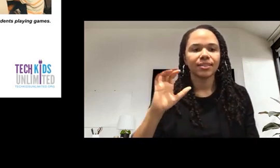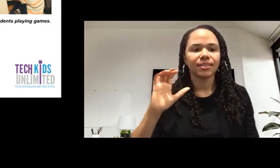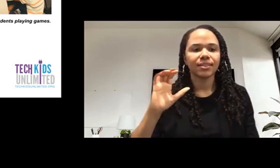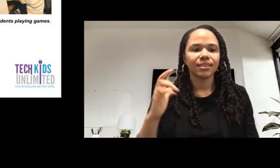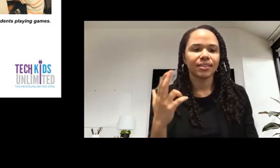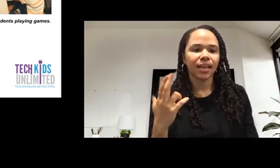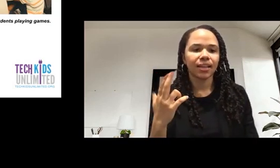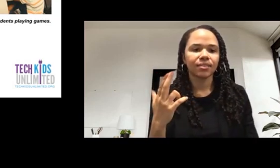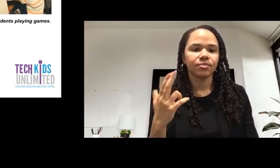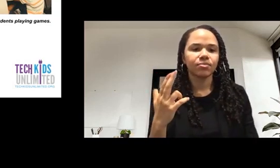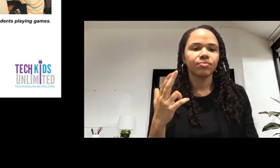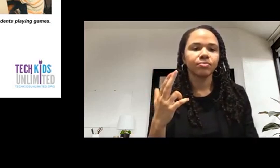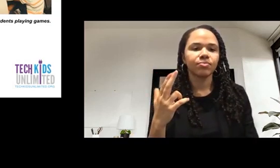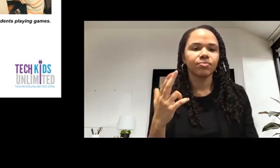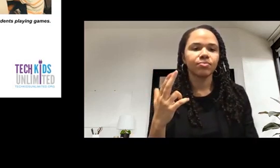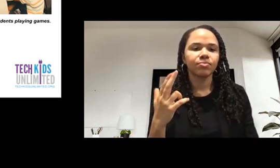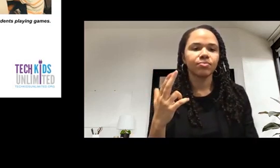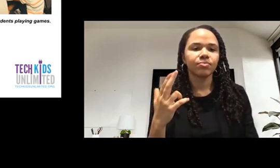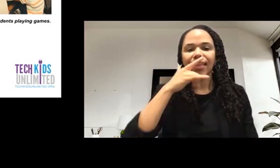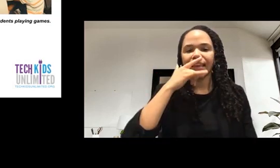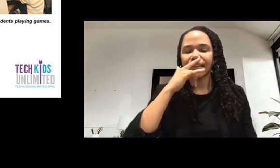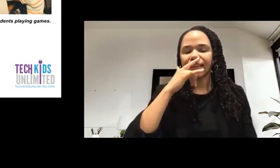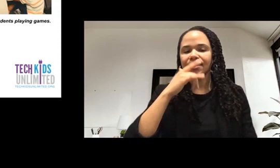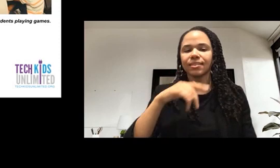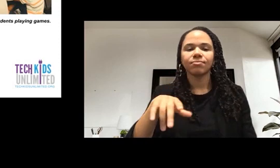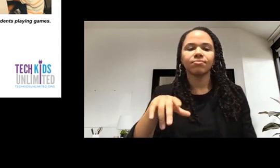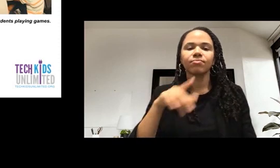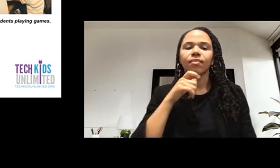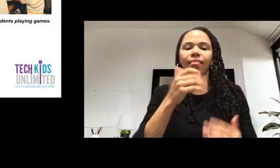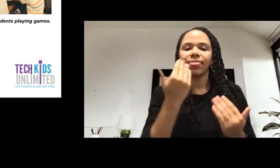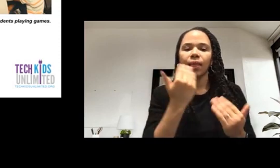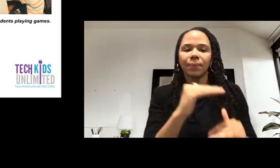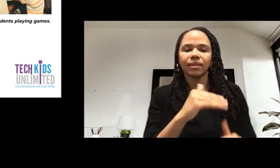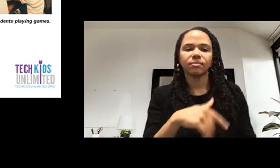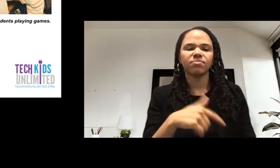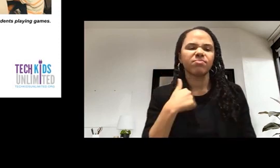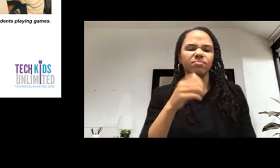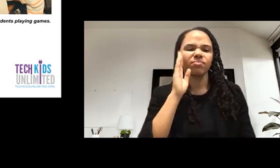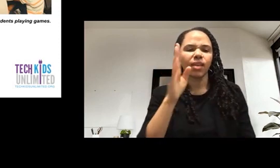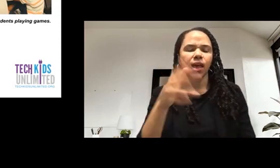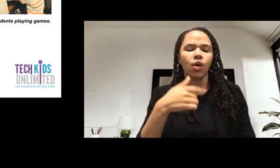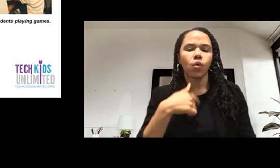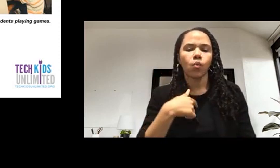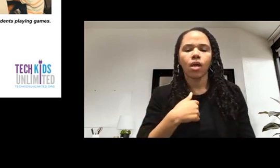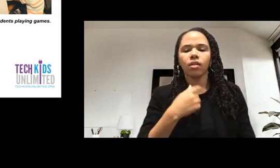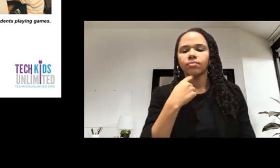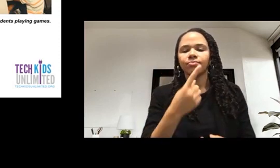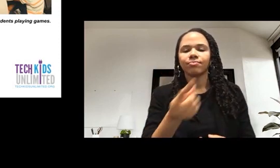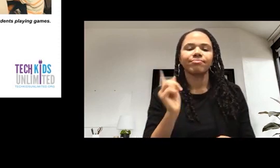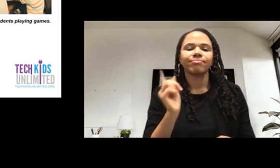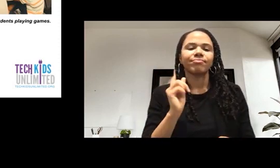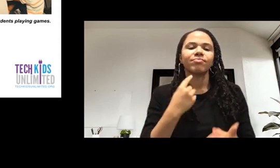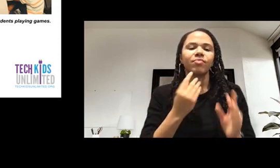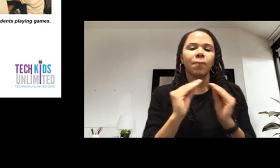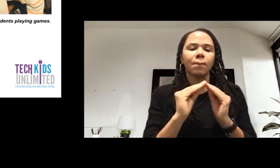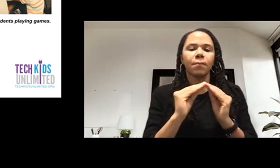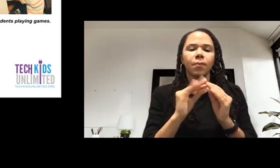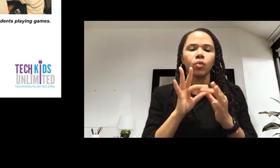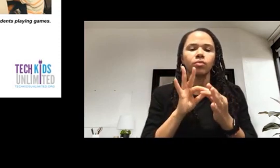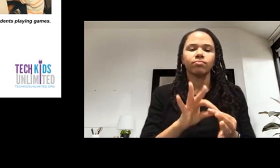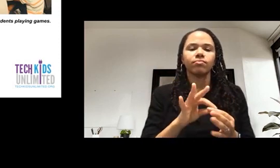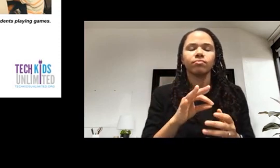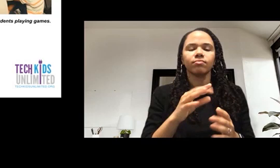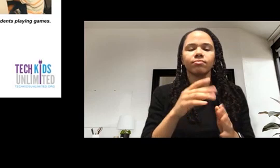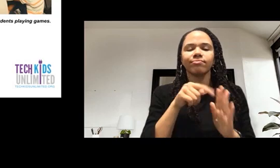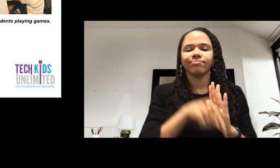that story, and I'm going to tell you about our research that we've been working on for the past 3 years. I